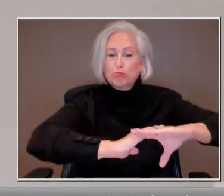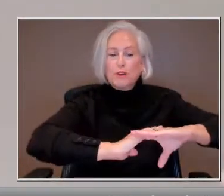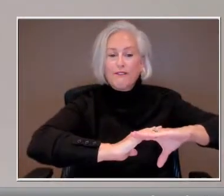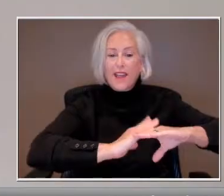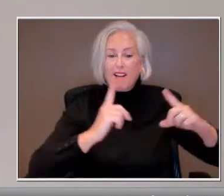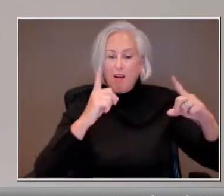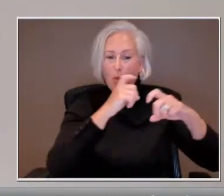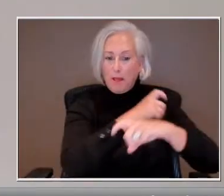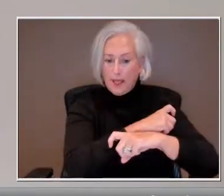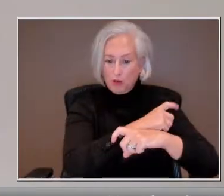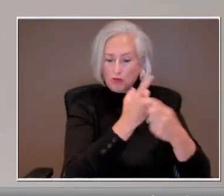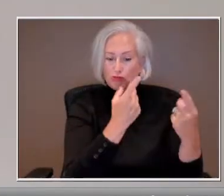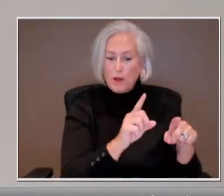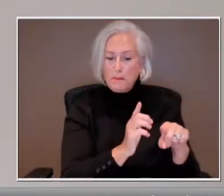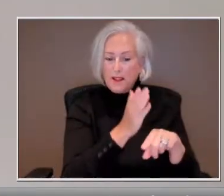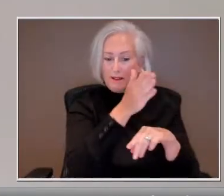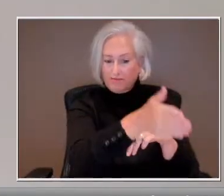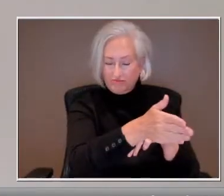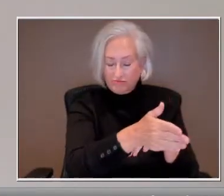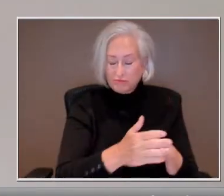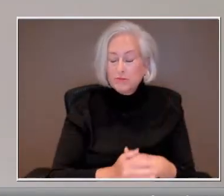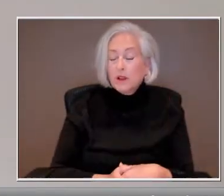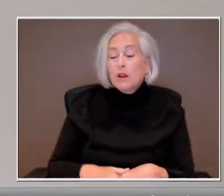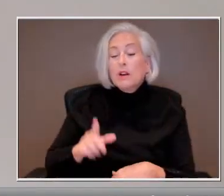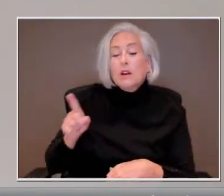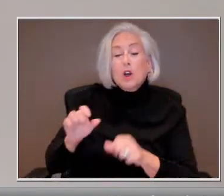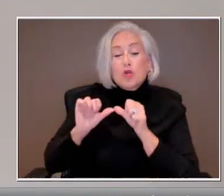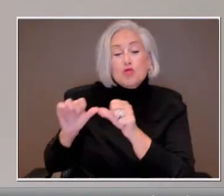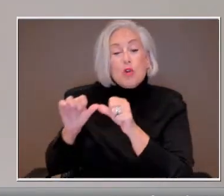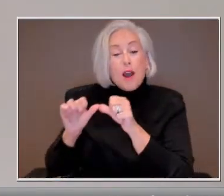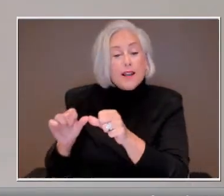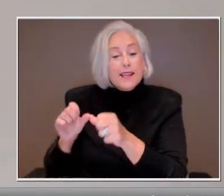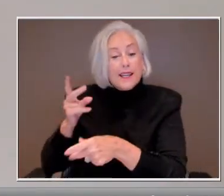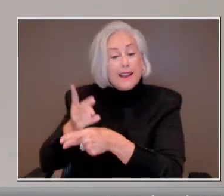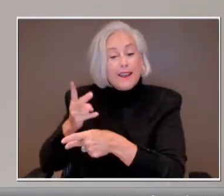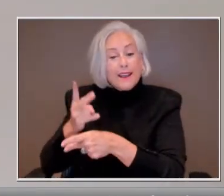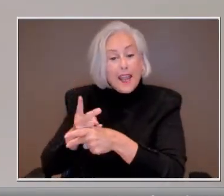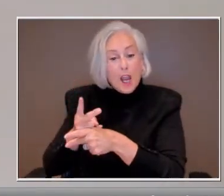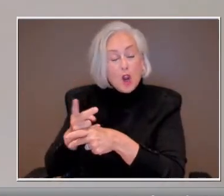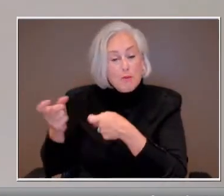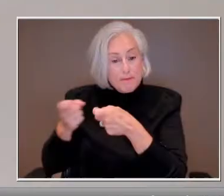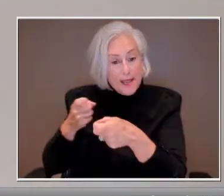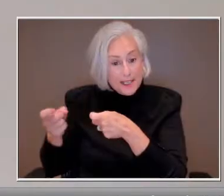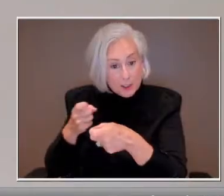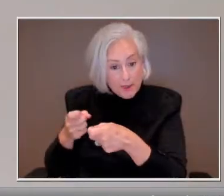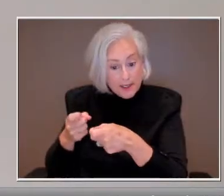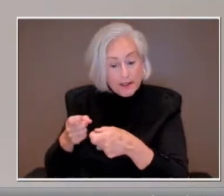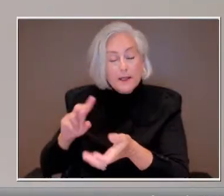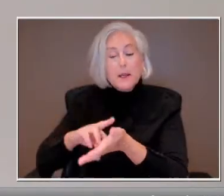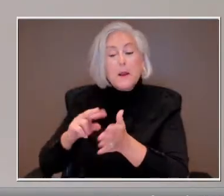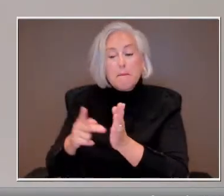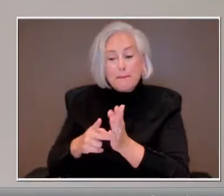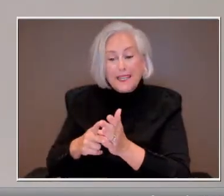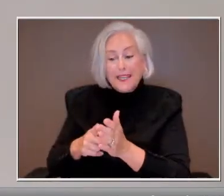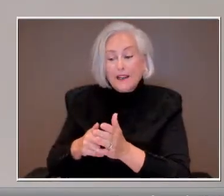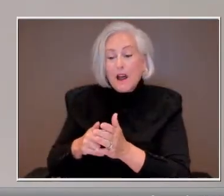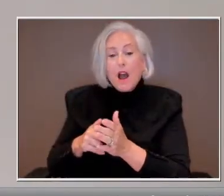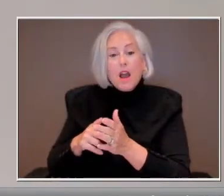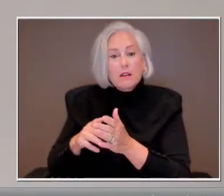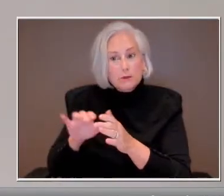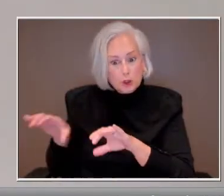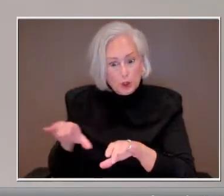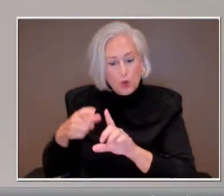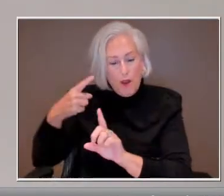then on the flip side, as the chronic care management nurse, I perform monthly care coordination calls. And in